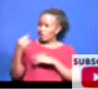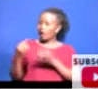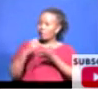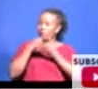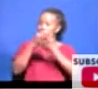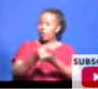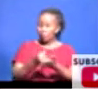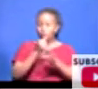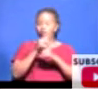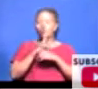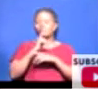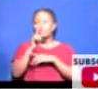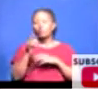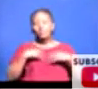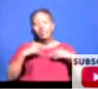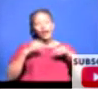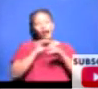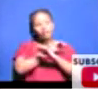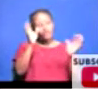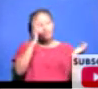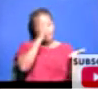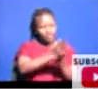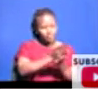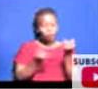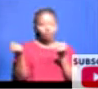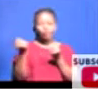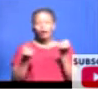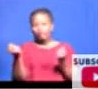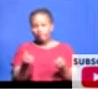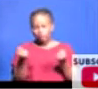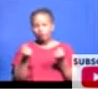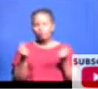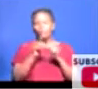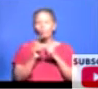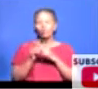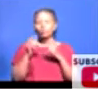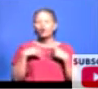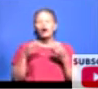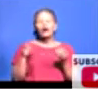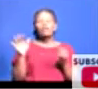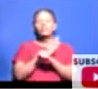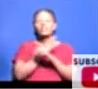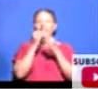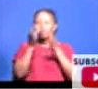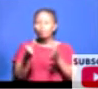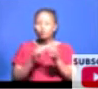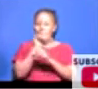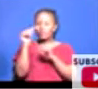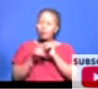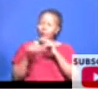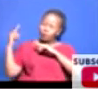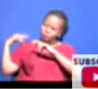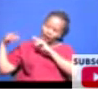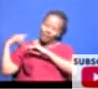have accurate identity of the vehicles, but we'll also have accurate information on the background and origins